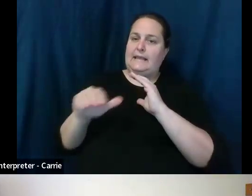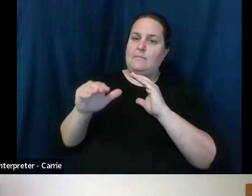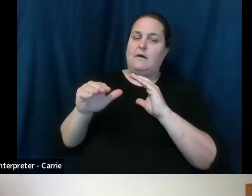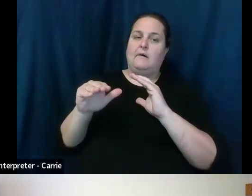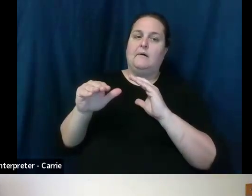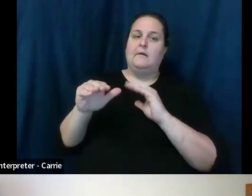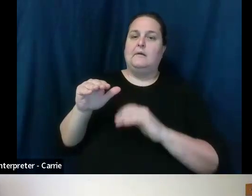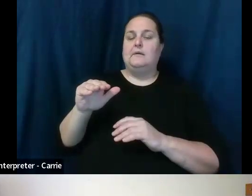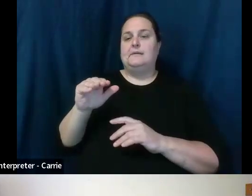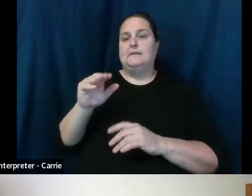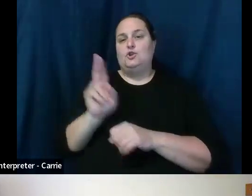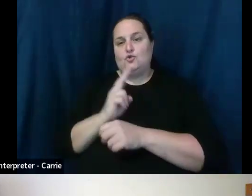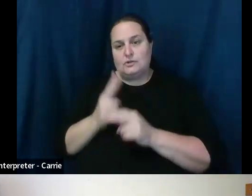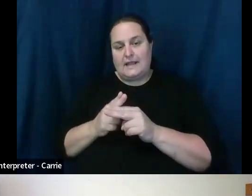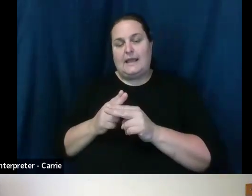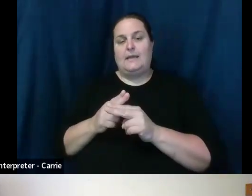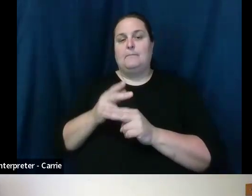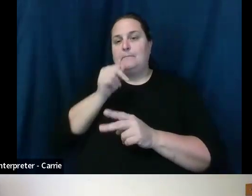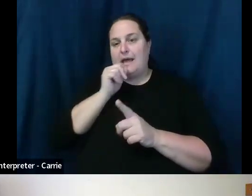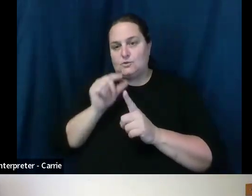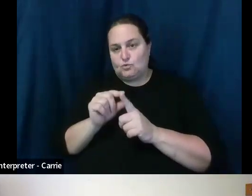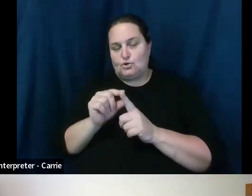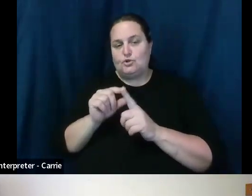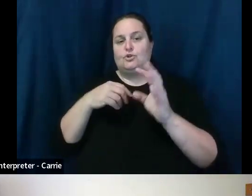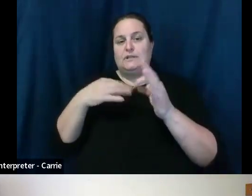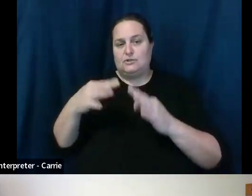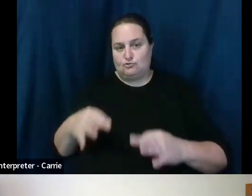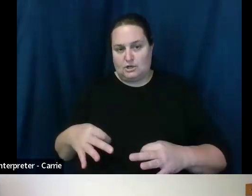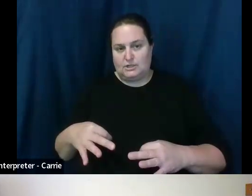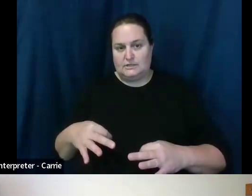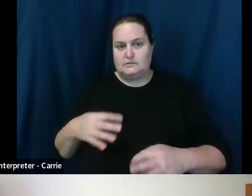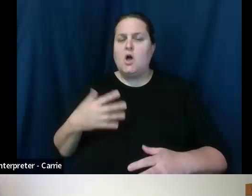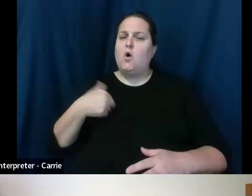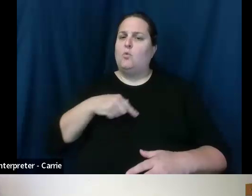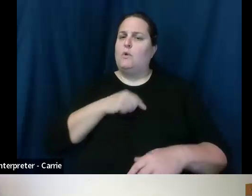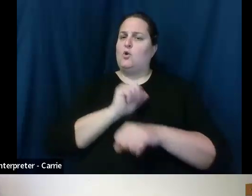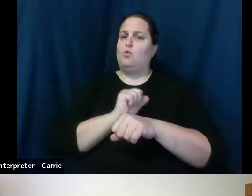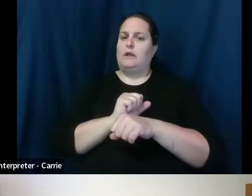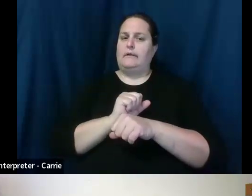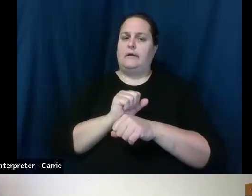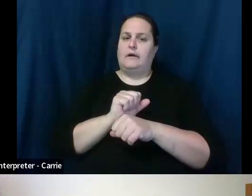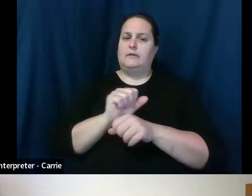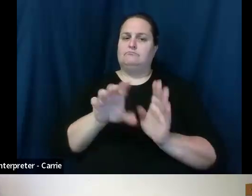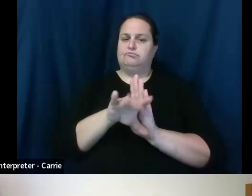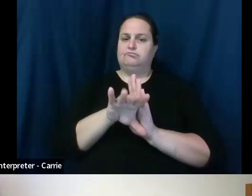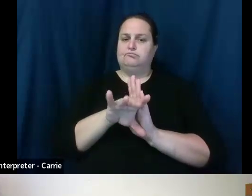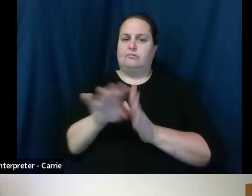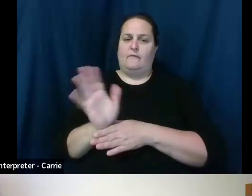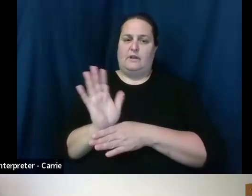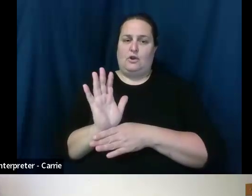on like a video that will be living on the homepage of the website that will explain what PrepWise is